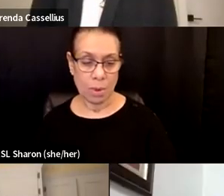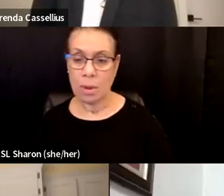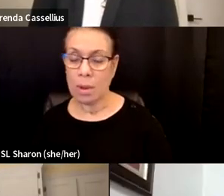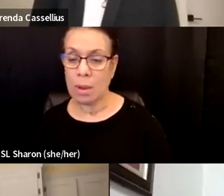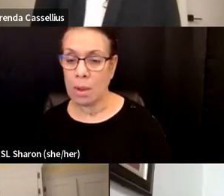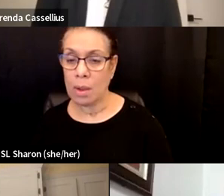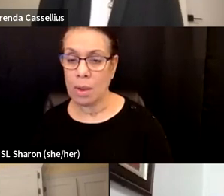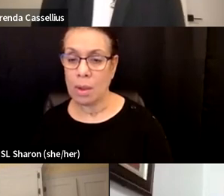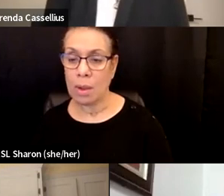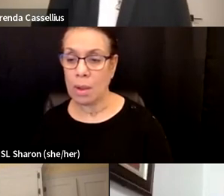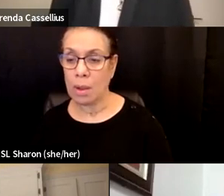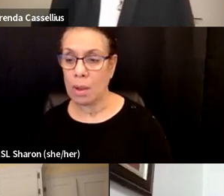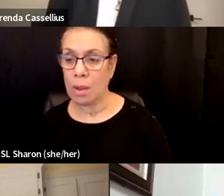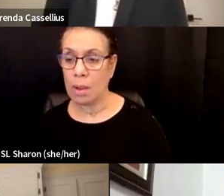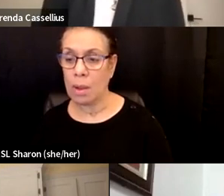hey